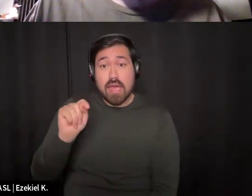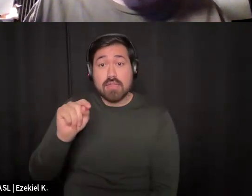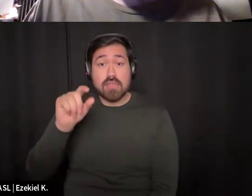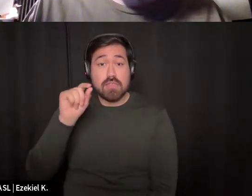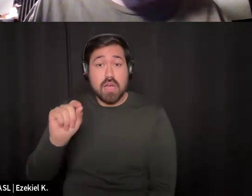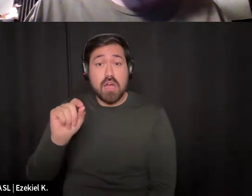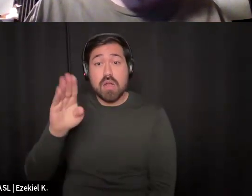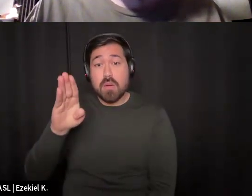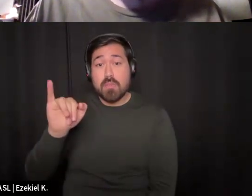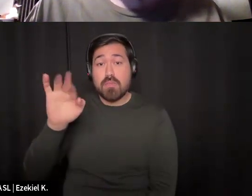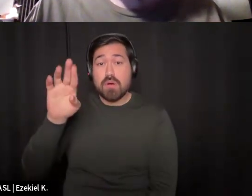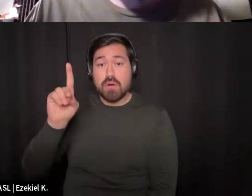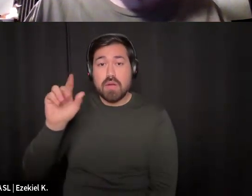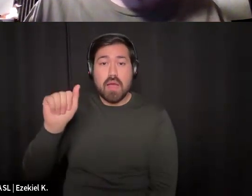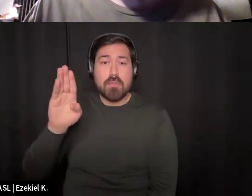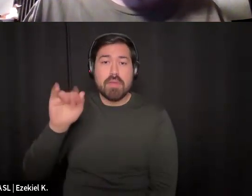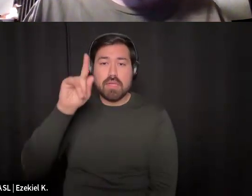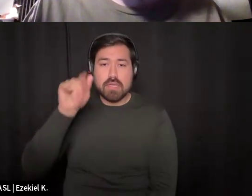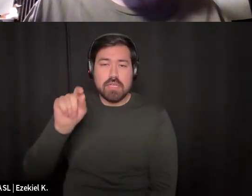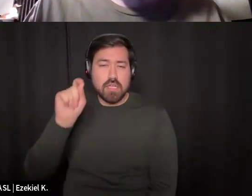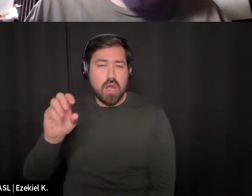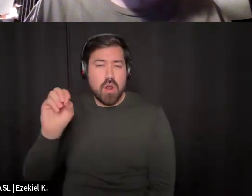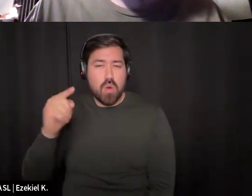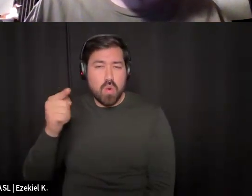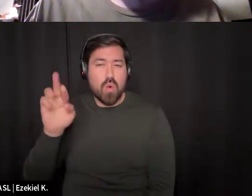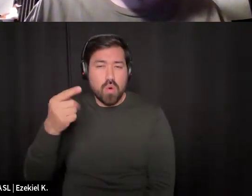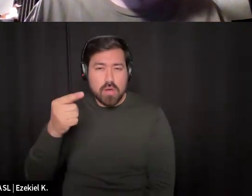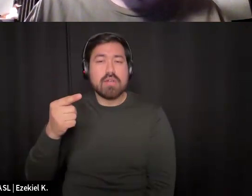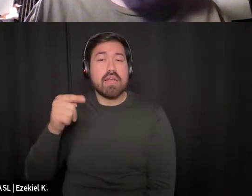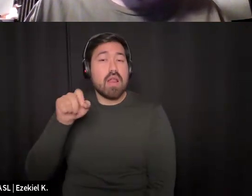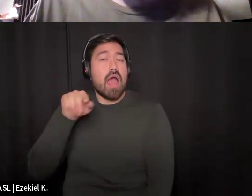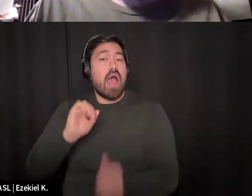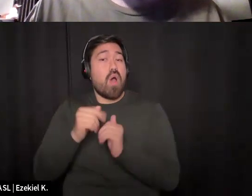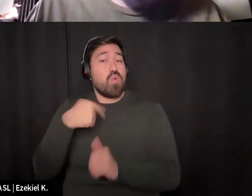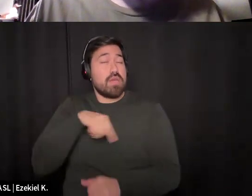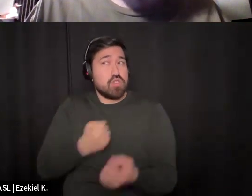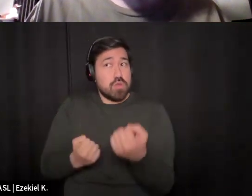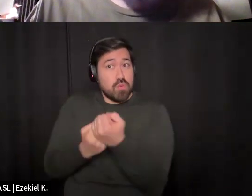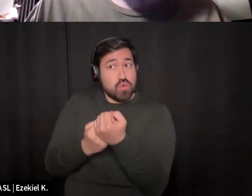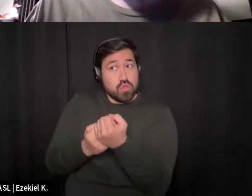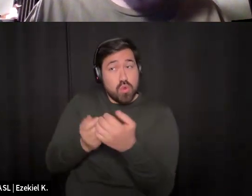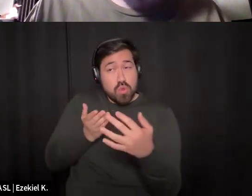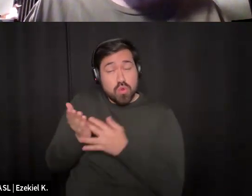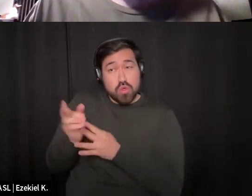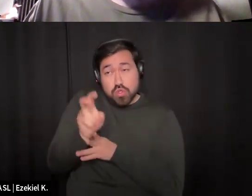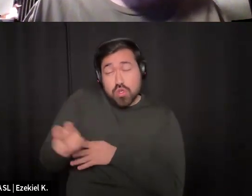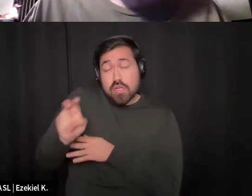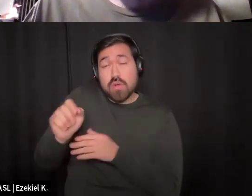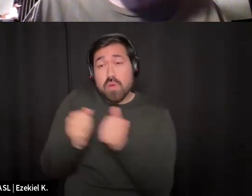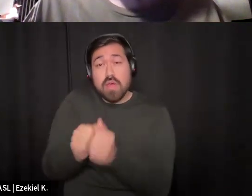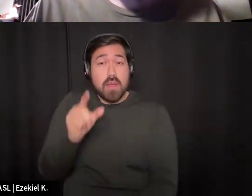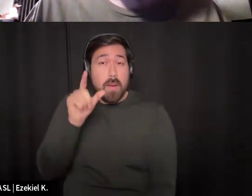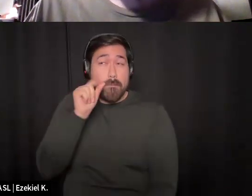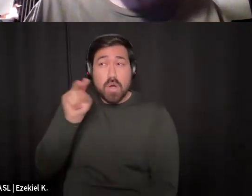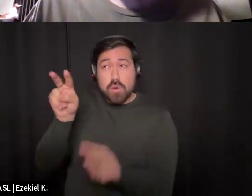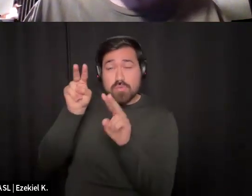cat@birdability.org if you have ideas about how else we could support you in your birding. And we hope that you have a